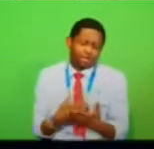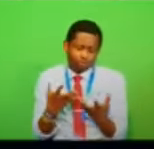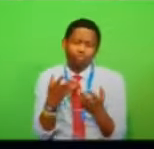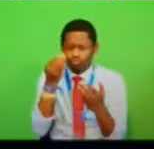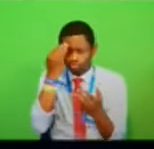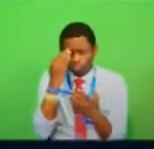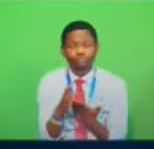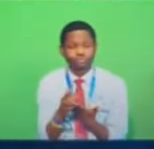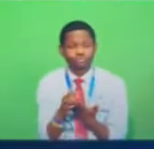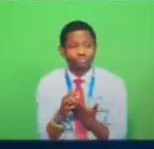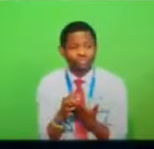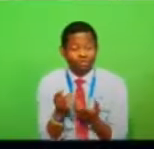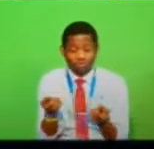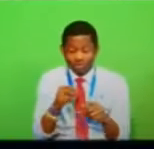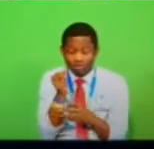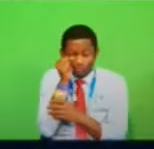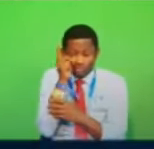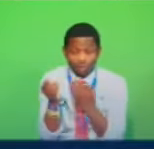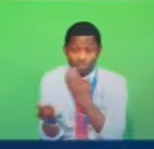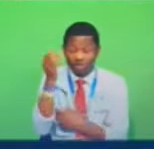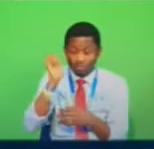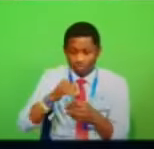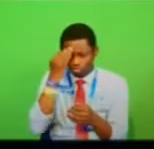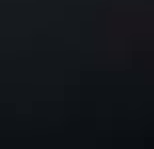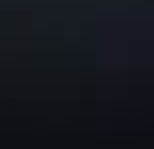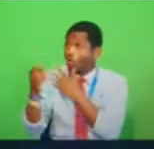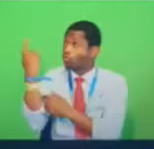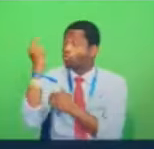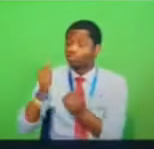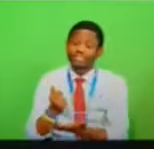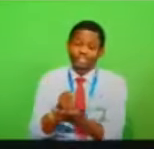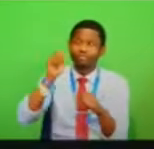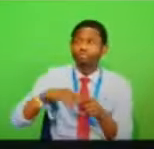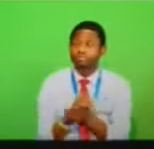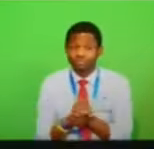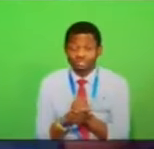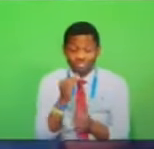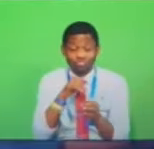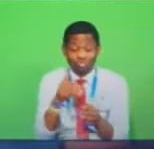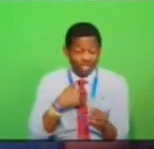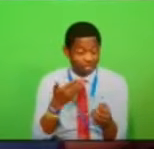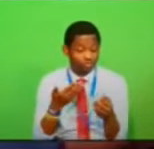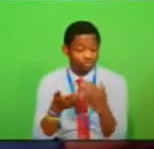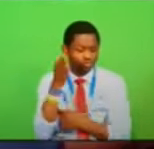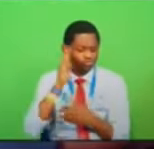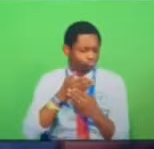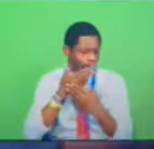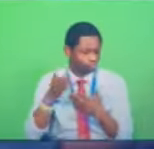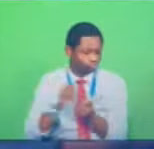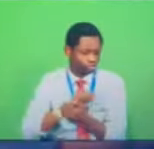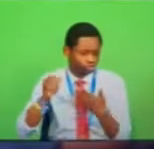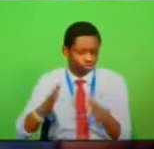realize that all your springs are in Him. Without Him, you are finished. That is the mentality we must have. Without Him, we are